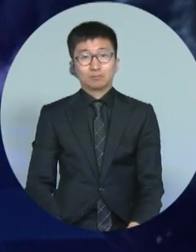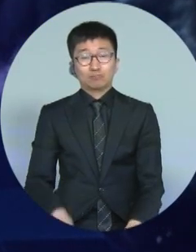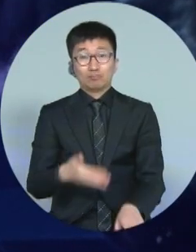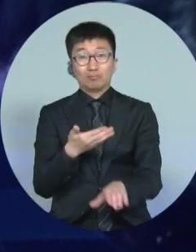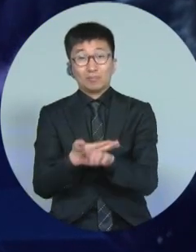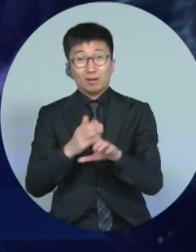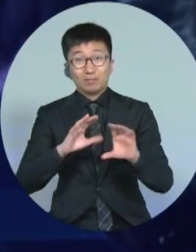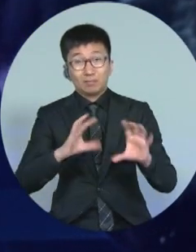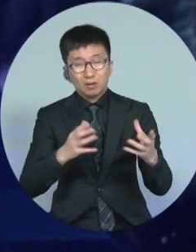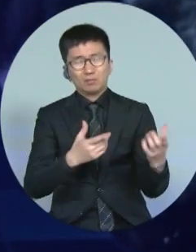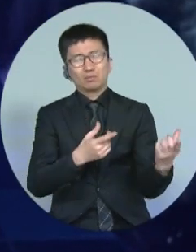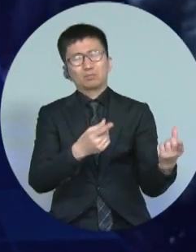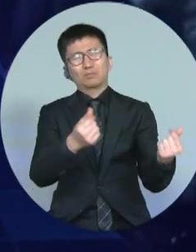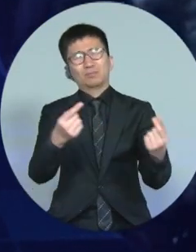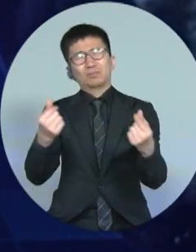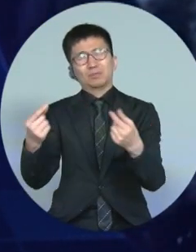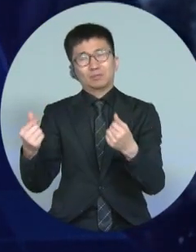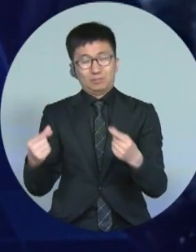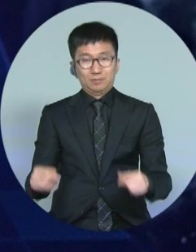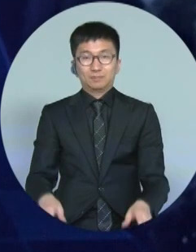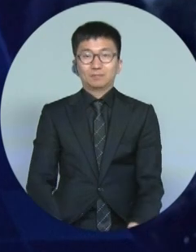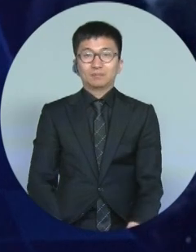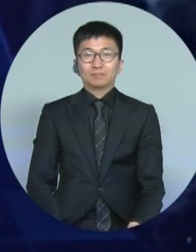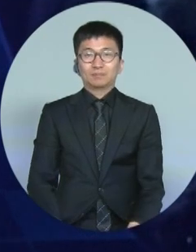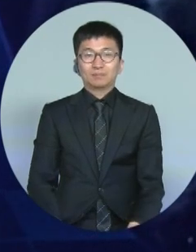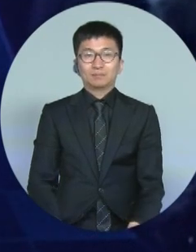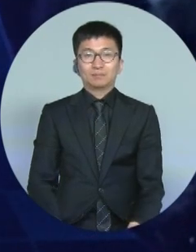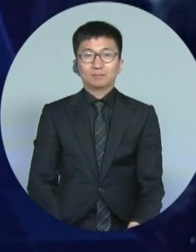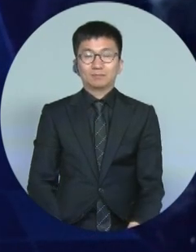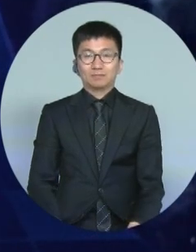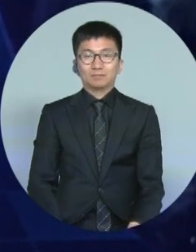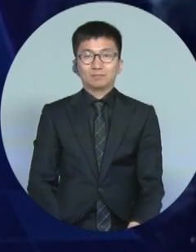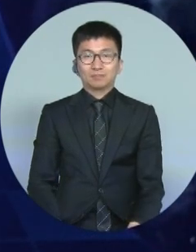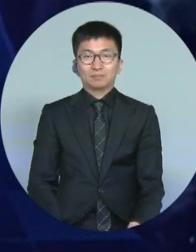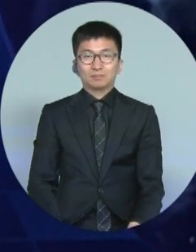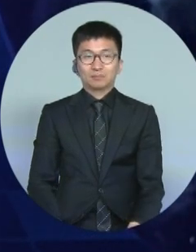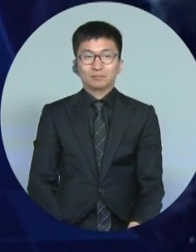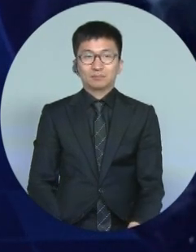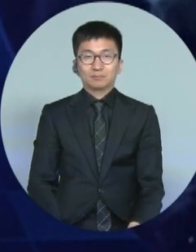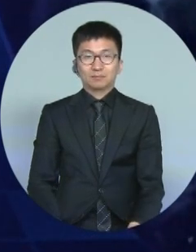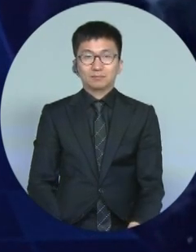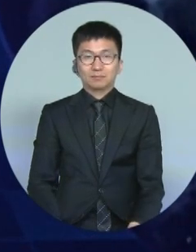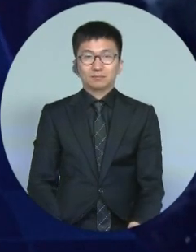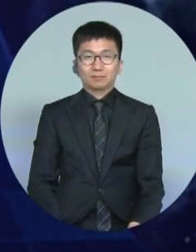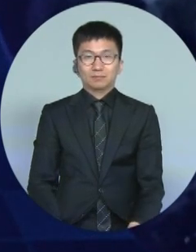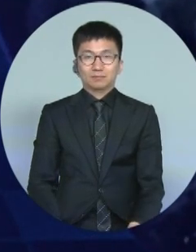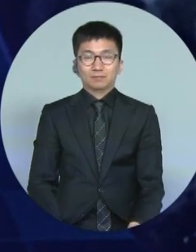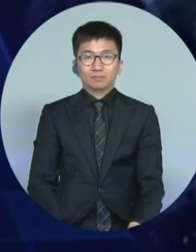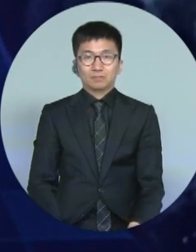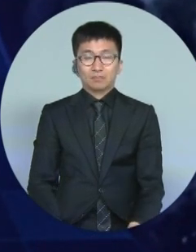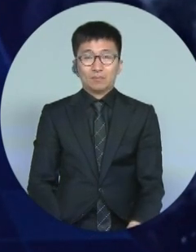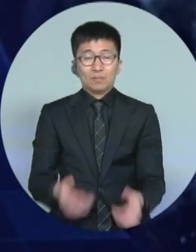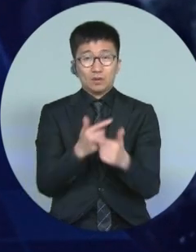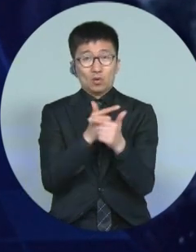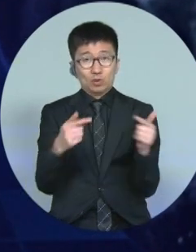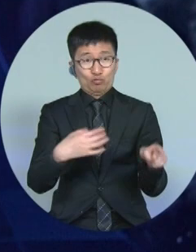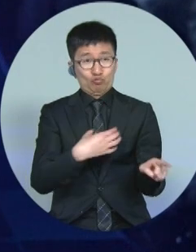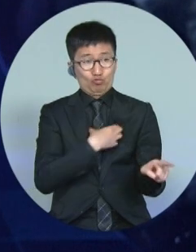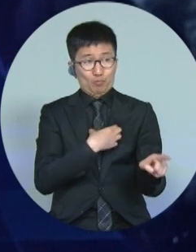most important thing that has happened is that we have moved into an era of uncertainty.